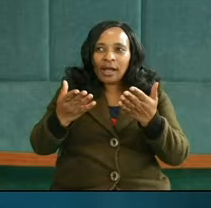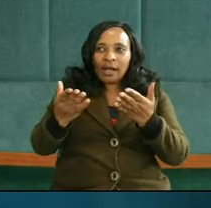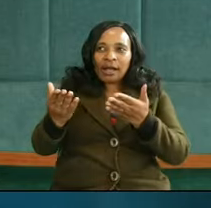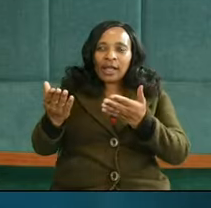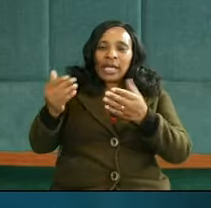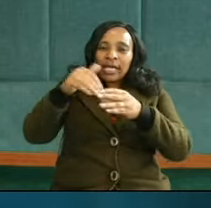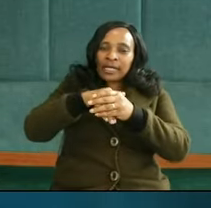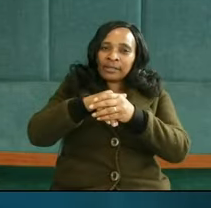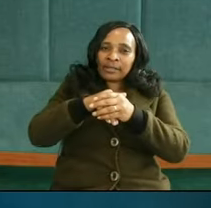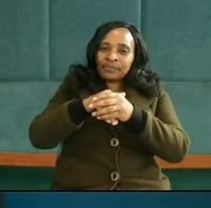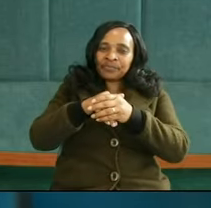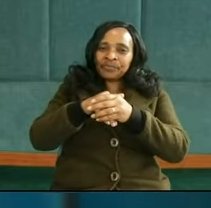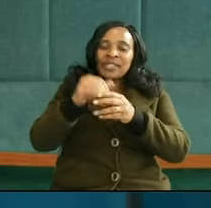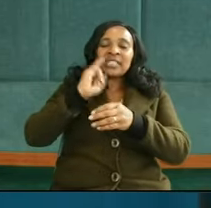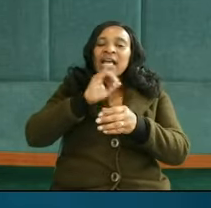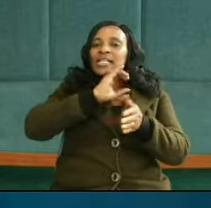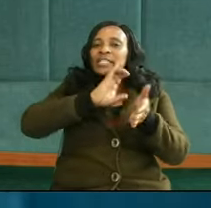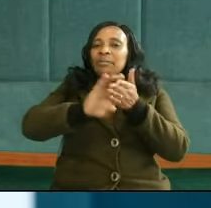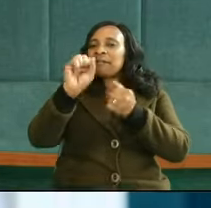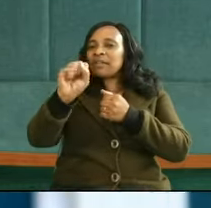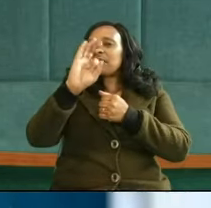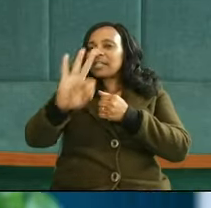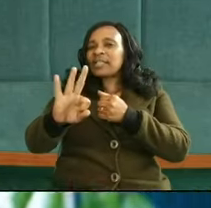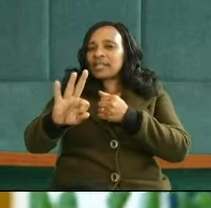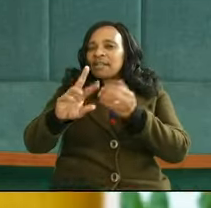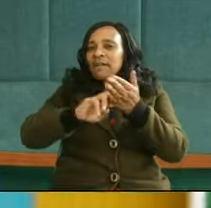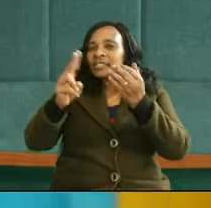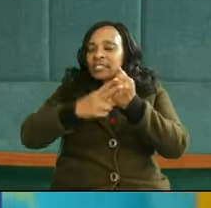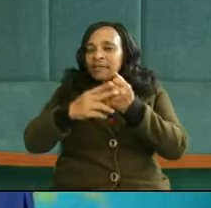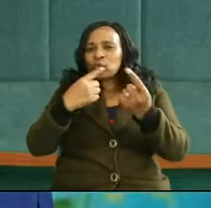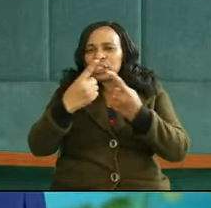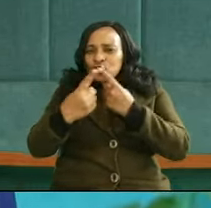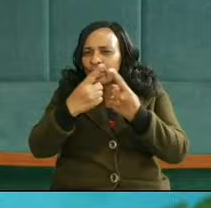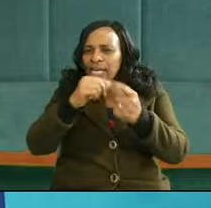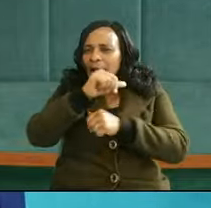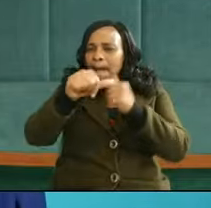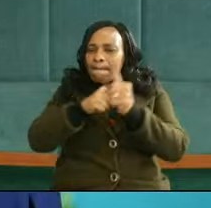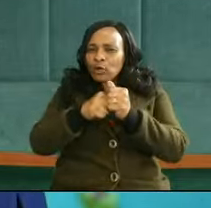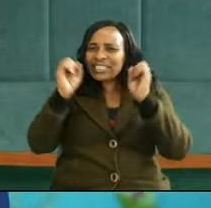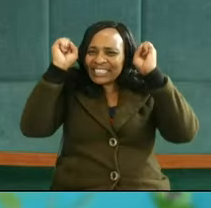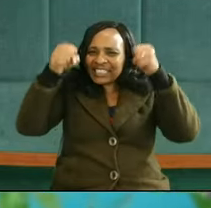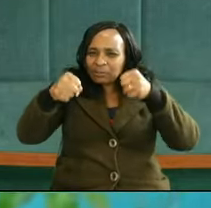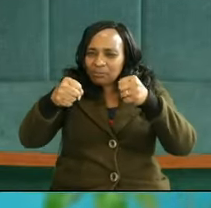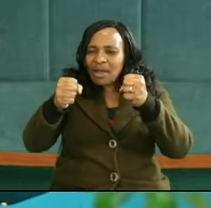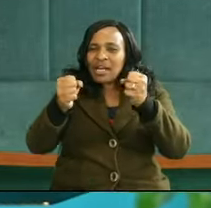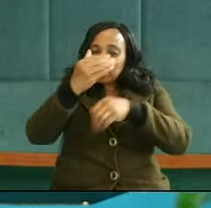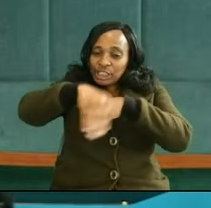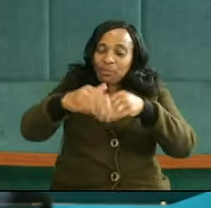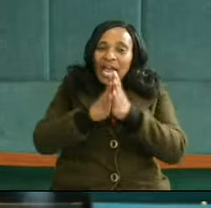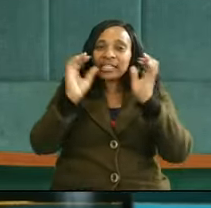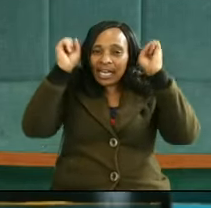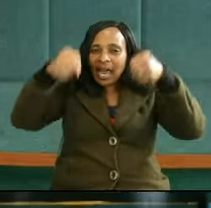was in the book of Isaiah, chapter 53, verse 7 to 8, talking about the sheep and the lamb, like a sheep